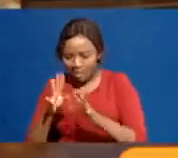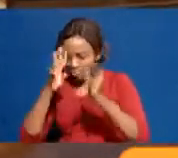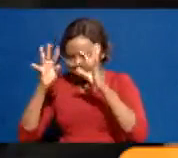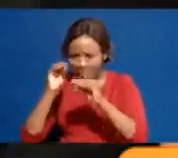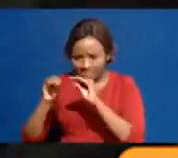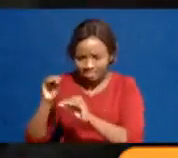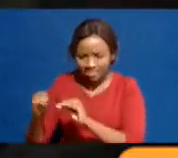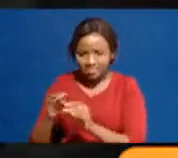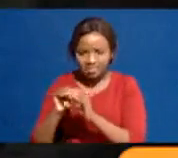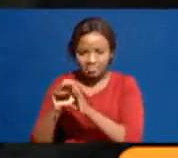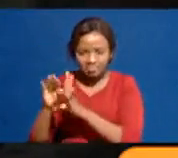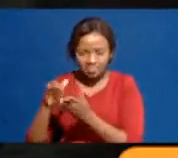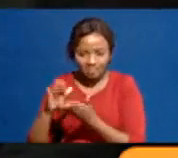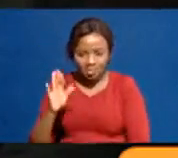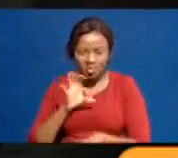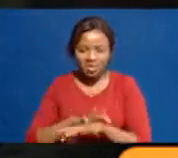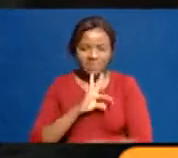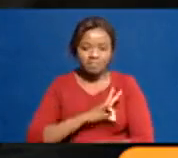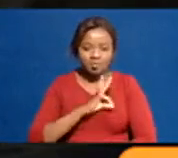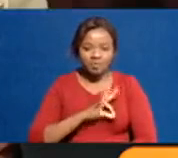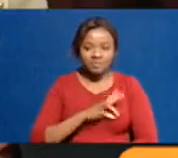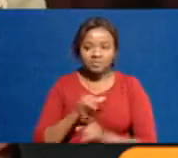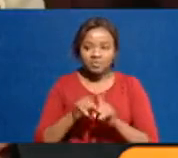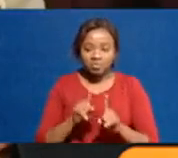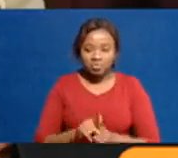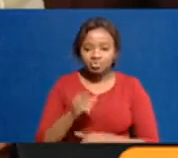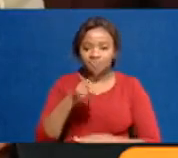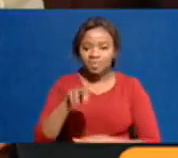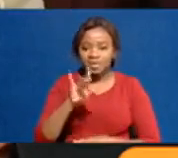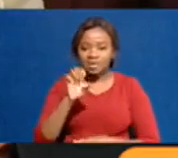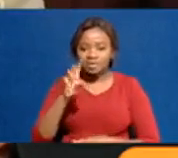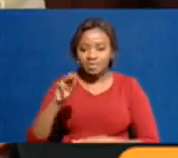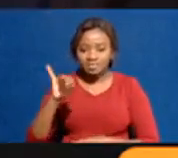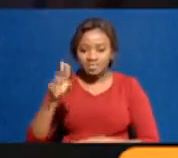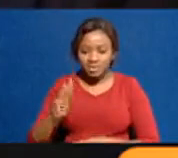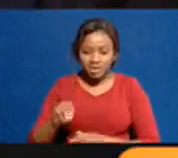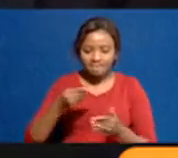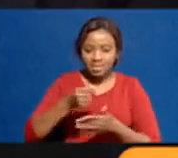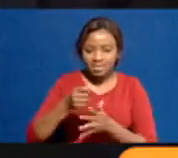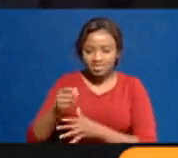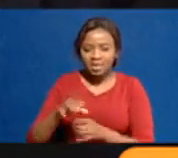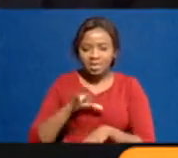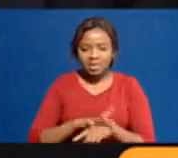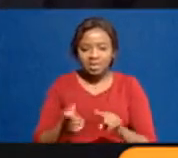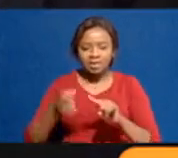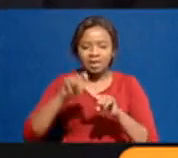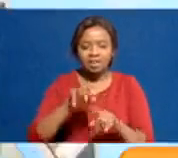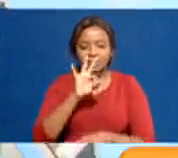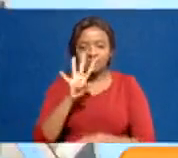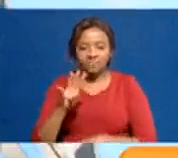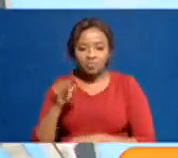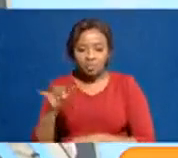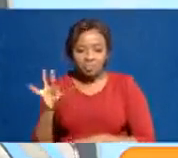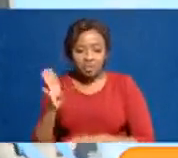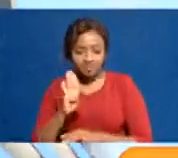earned premiums and fund management fees rose 3% to 33.4 billion shillings. Britam Group Managing Director